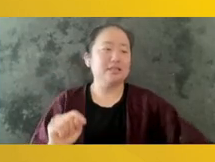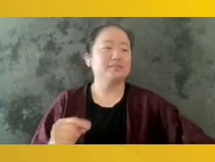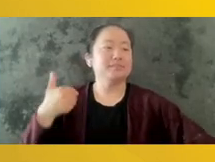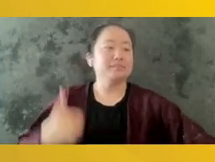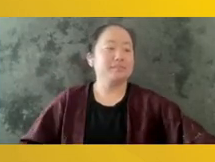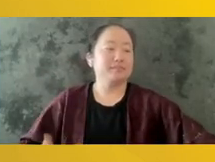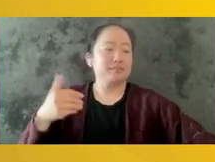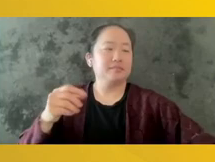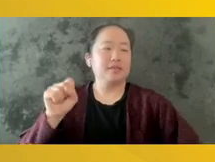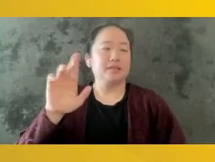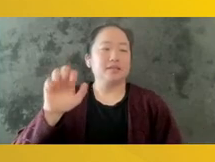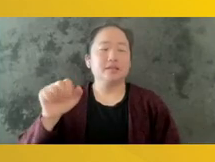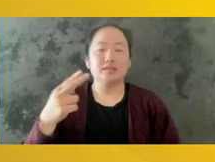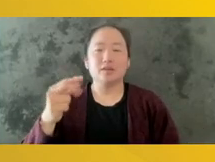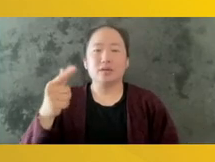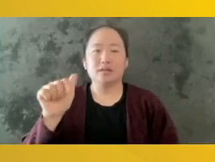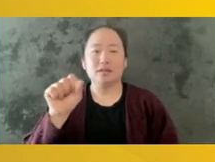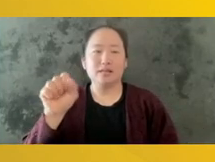Science Education Center.